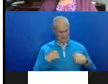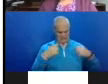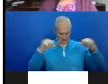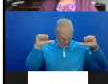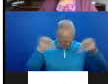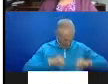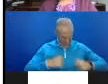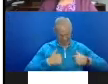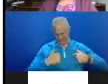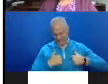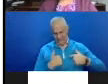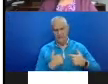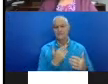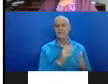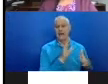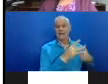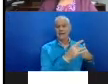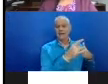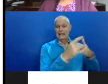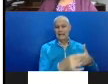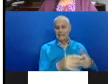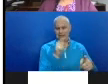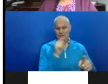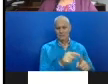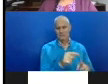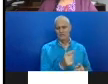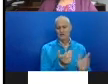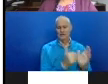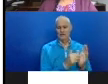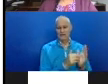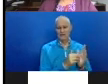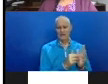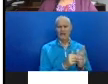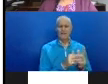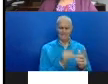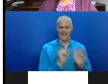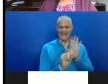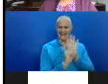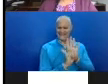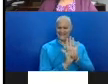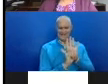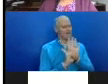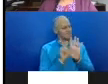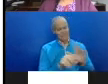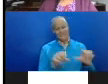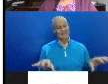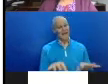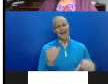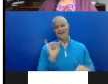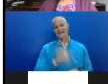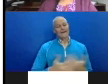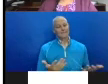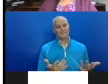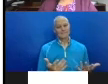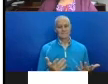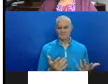this process, part of where that leads to is, again, a performance of identity. If a guy comes in and he's